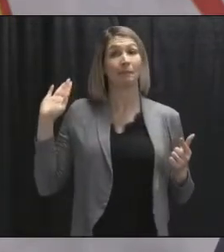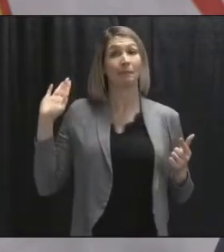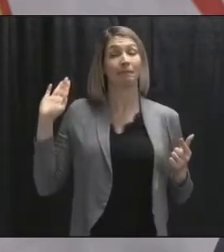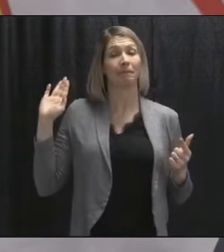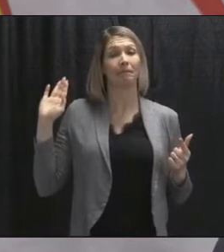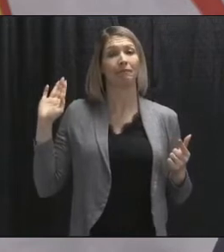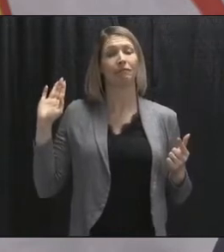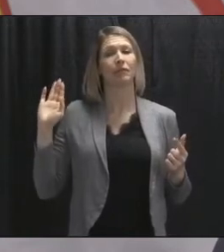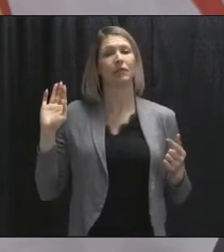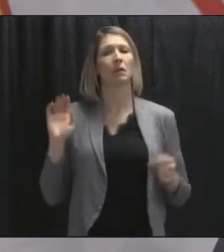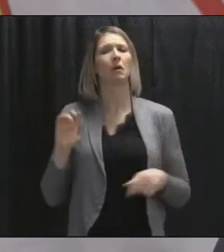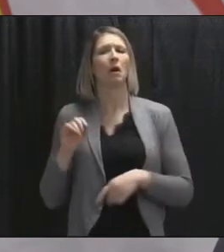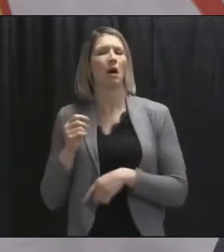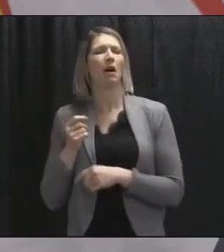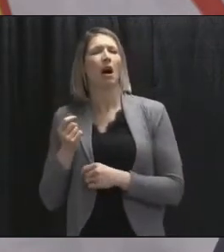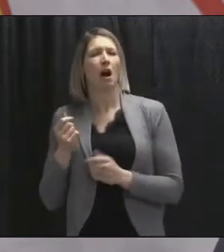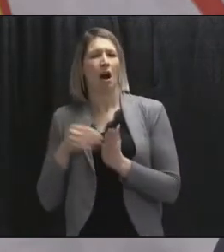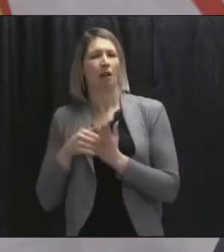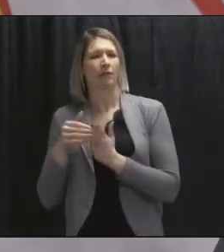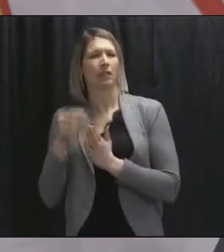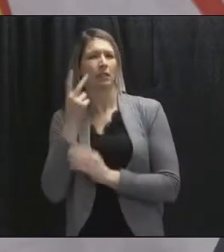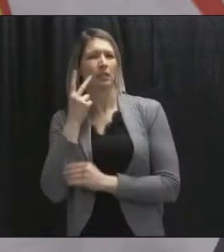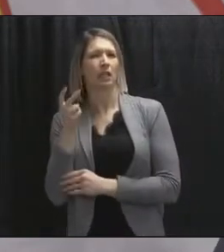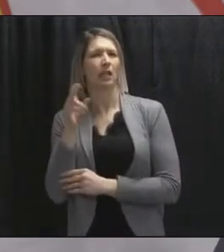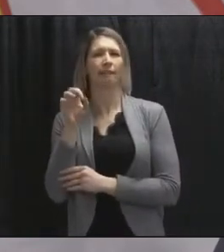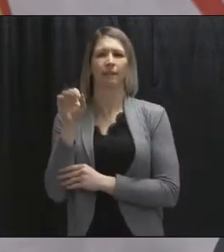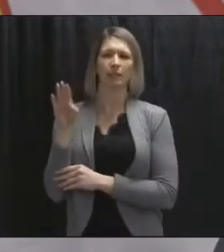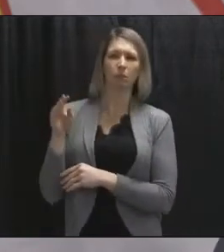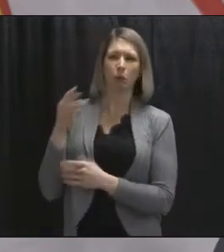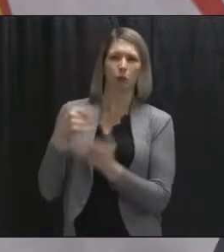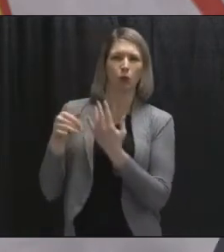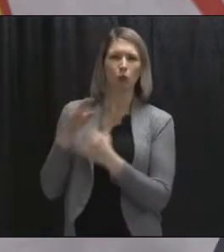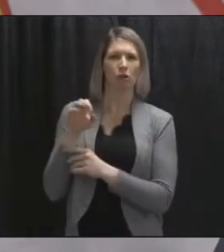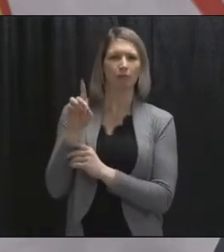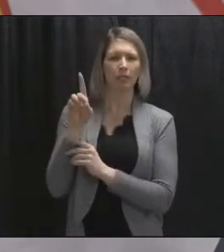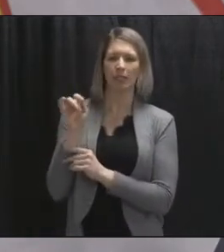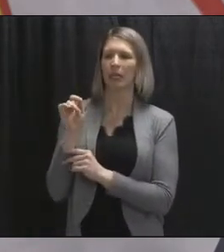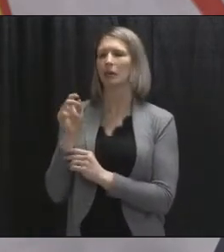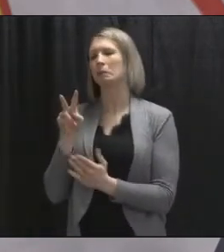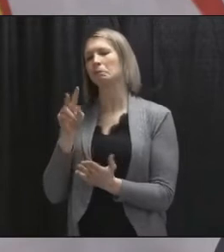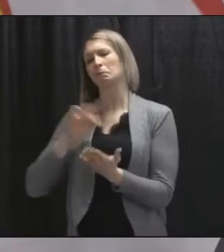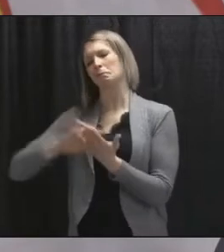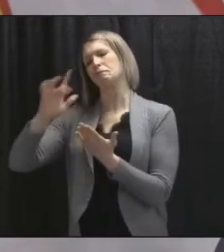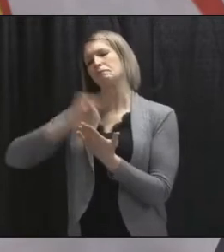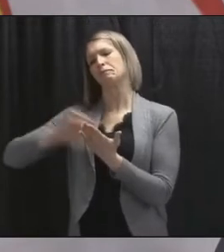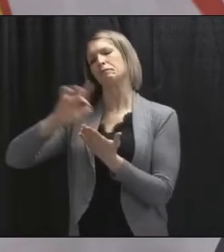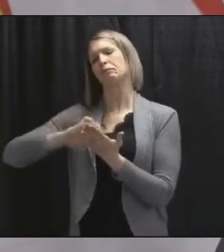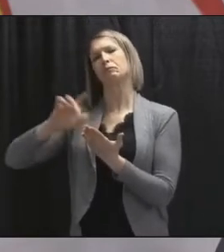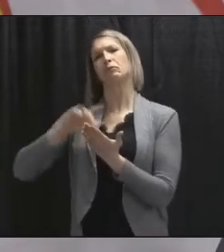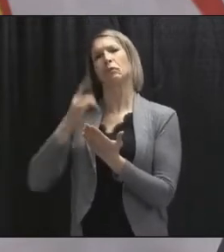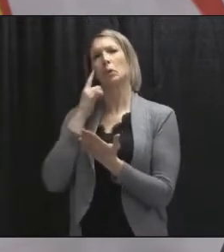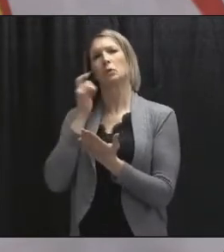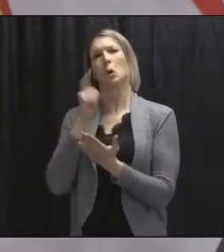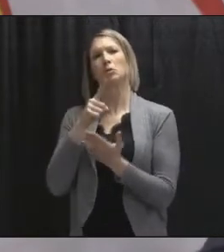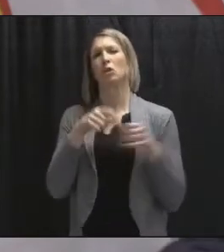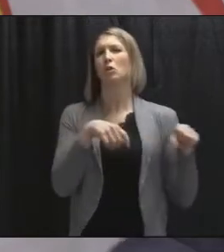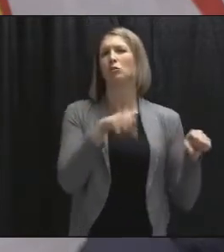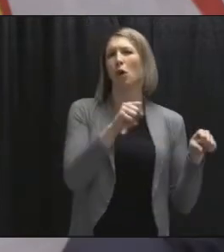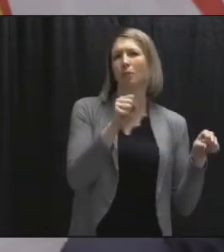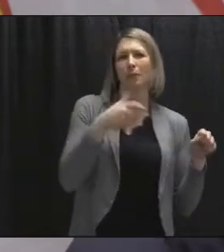lot of chatter on social media and throughout conversations that I've had where people are talking about large amounts of snowmobilers across